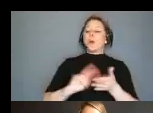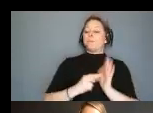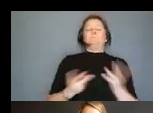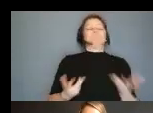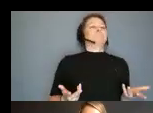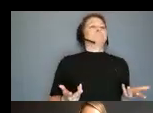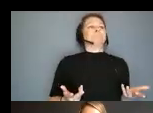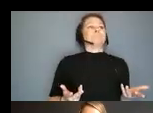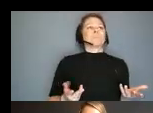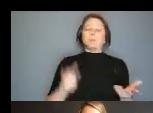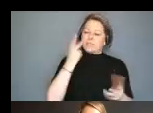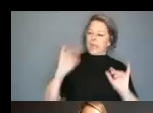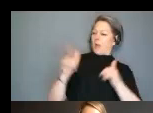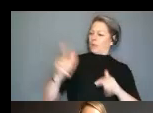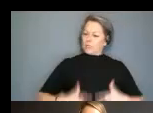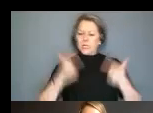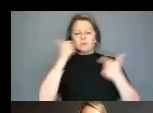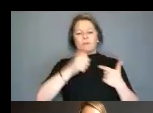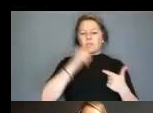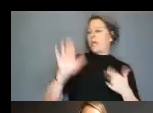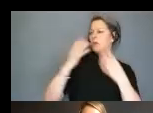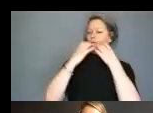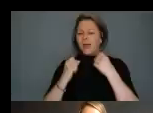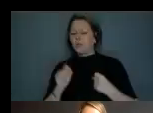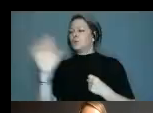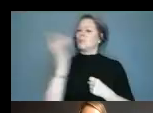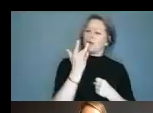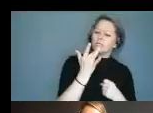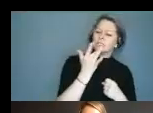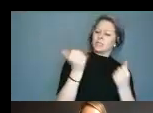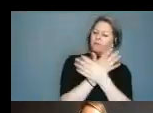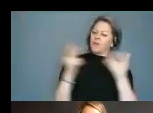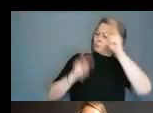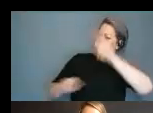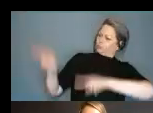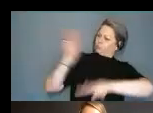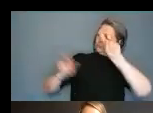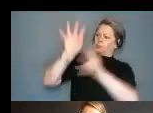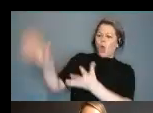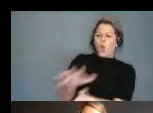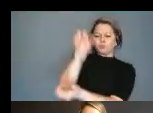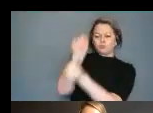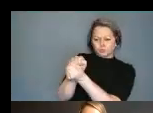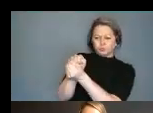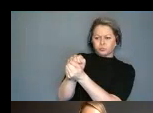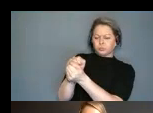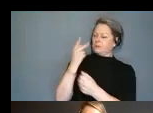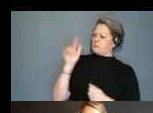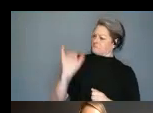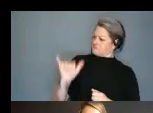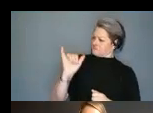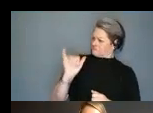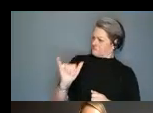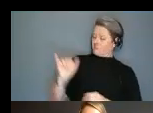the context in which a person lives and their values and their preferences. And as a result, it's ultimately the judgment of the